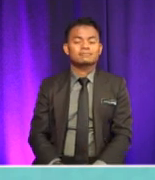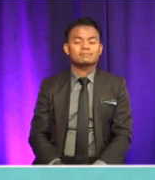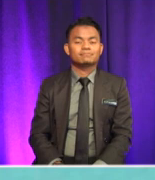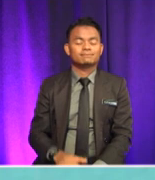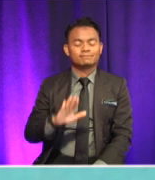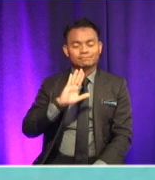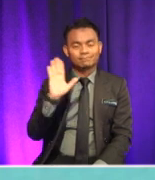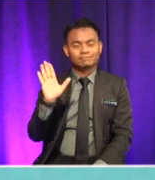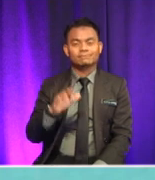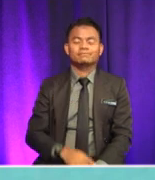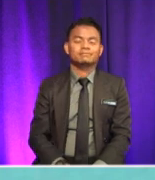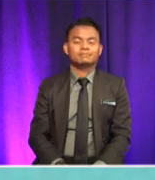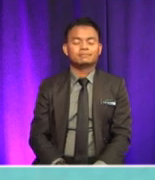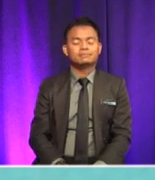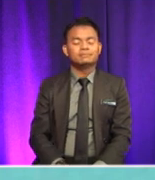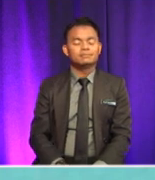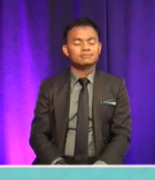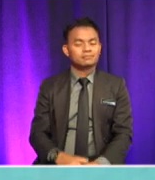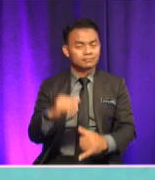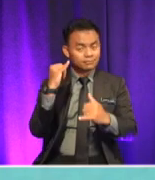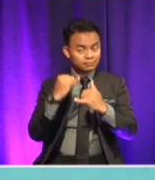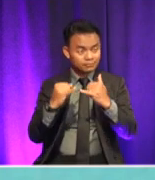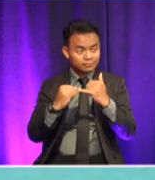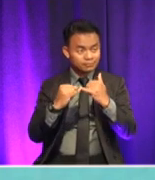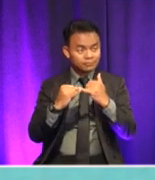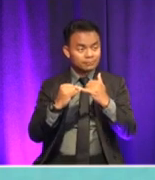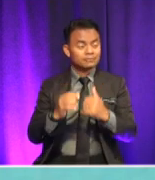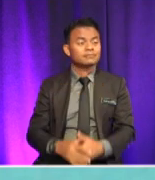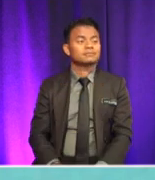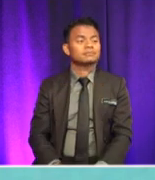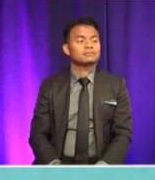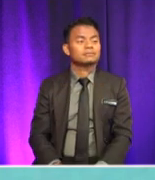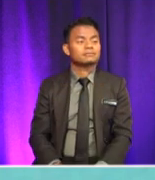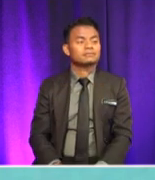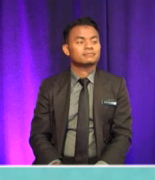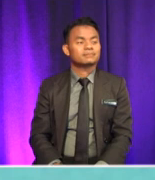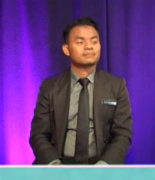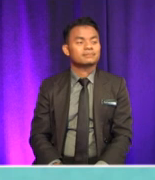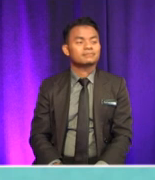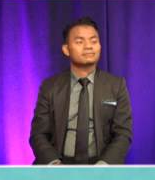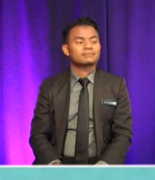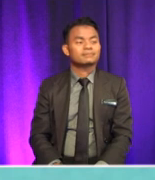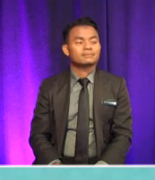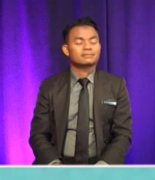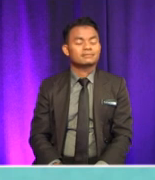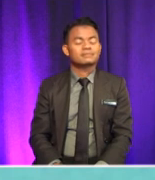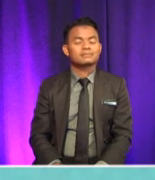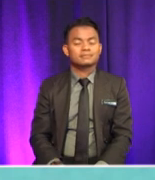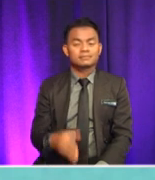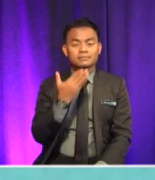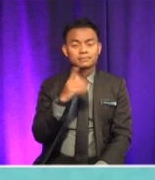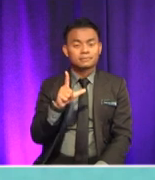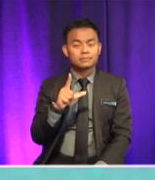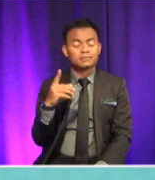Hi. And last but not least, Kirtiga. Hi. Hi, Kirtiga. Okay, there you go.